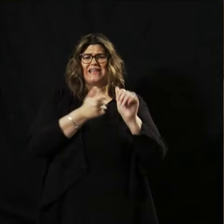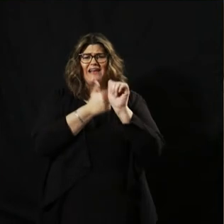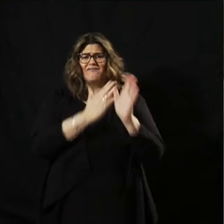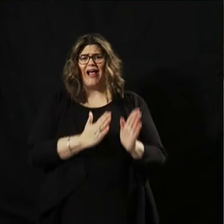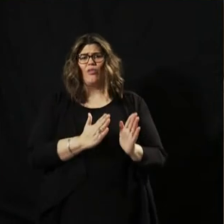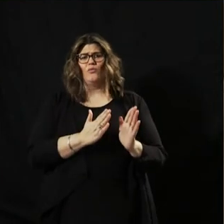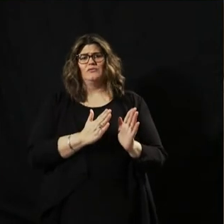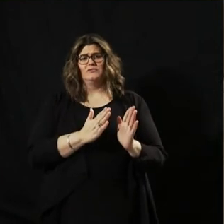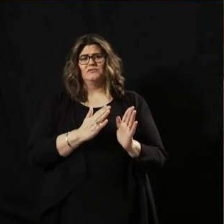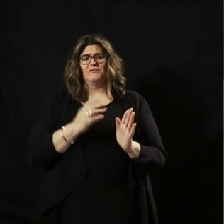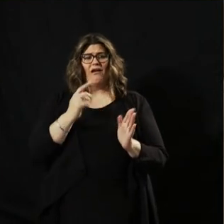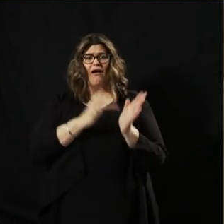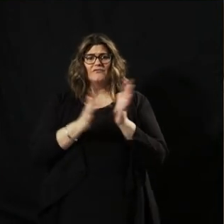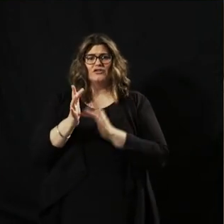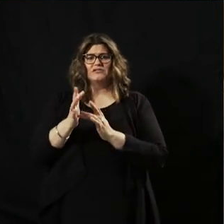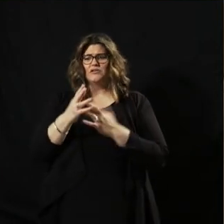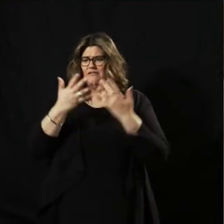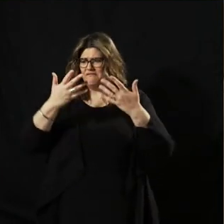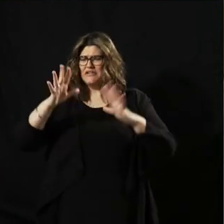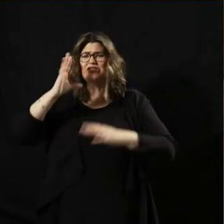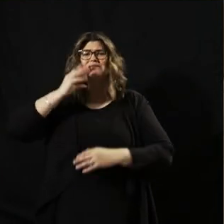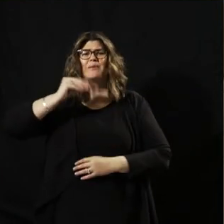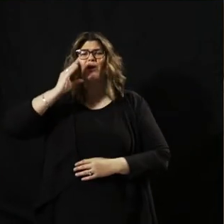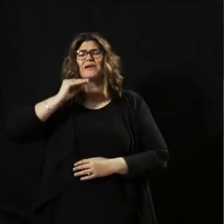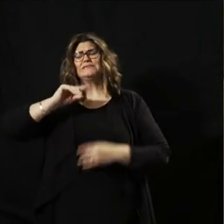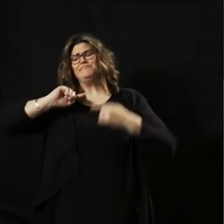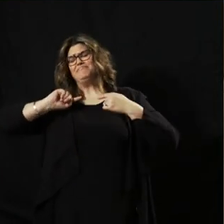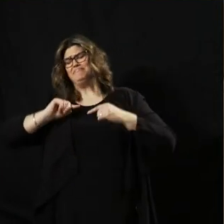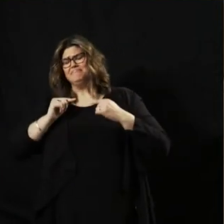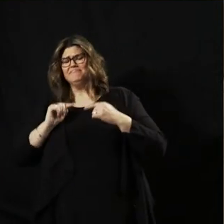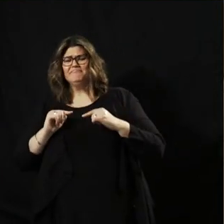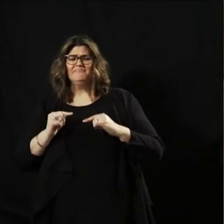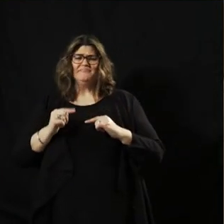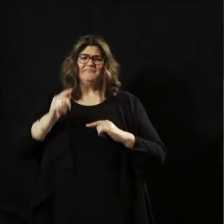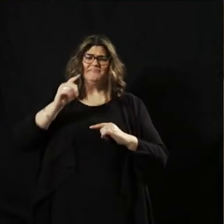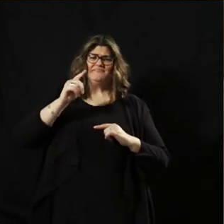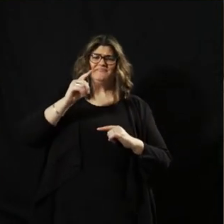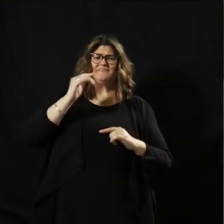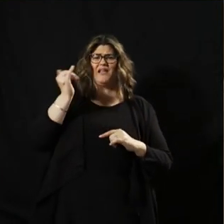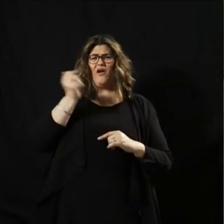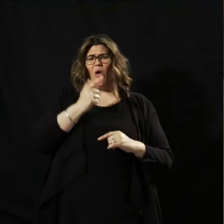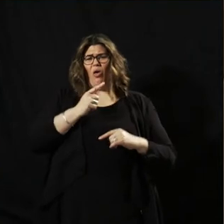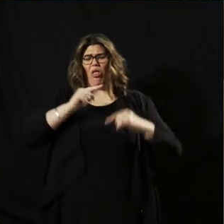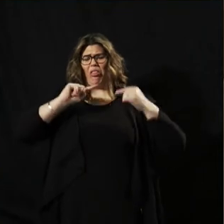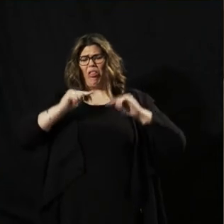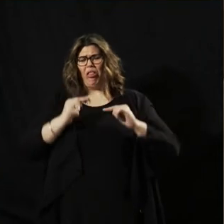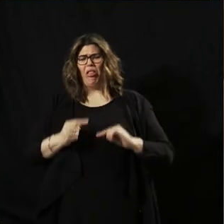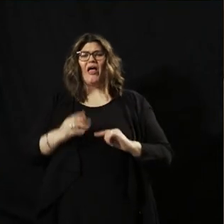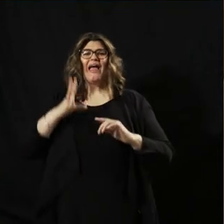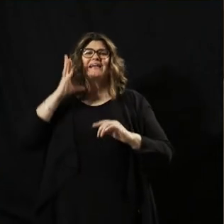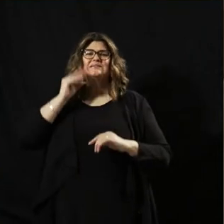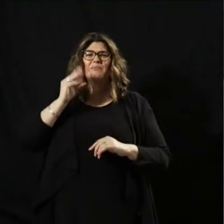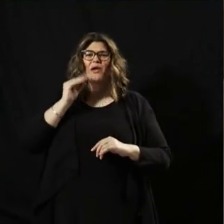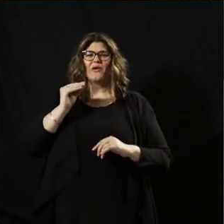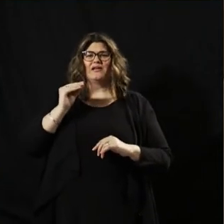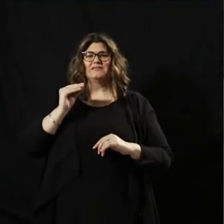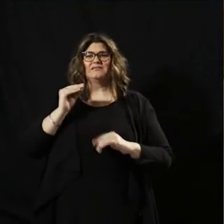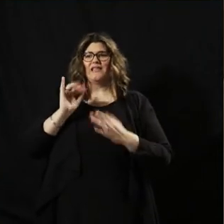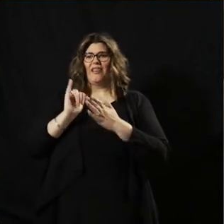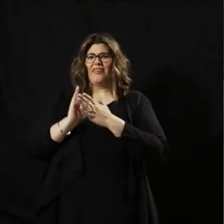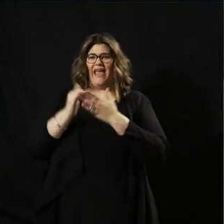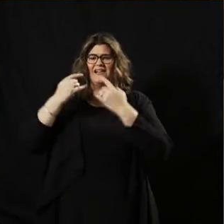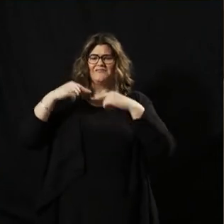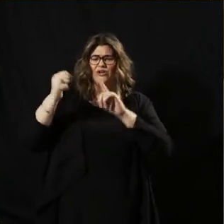his who had experienced the pain and trauma of the last several days of